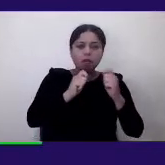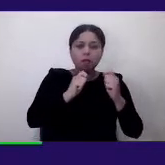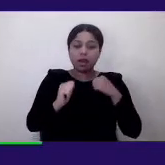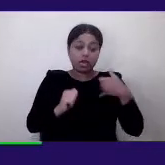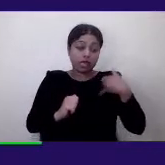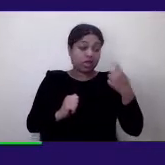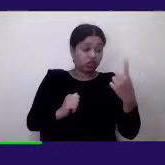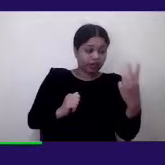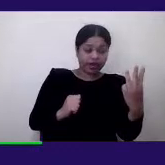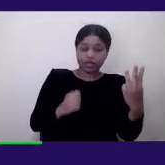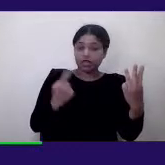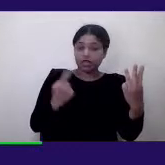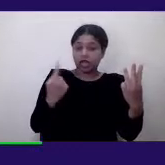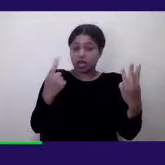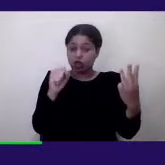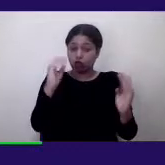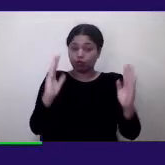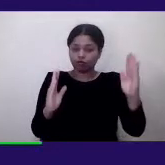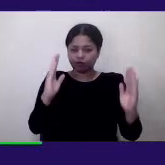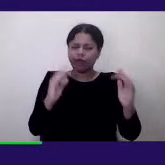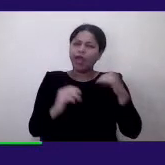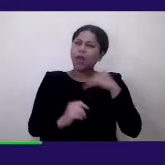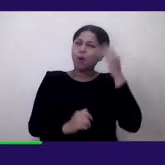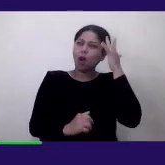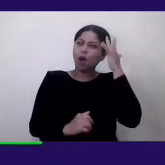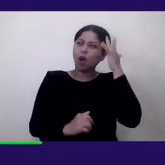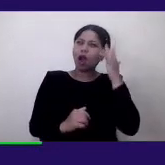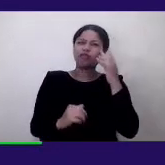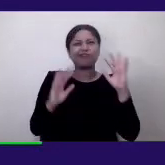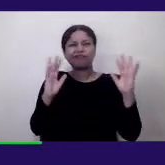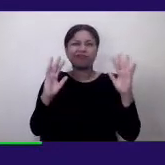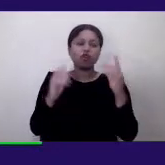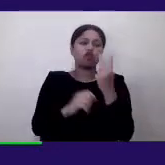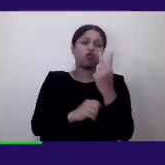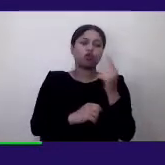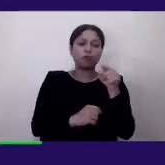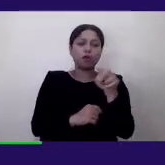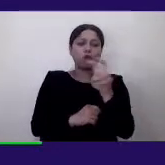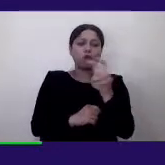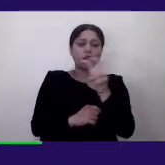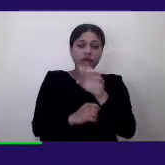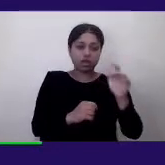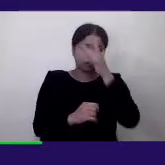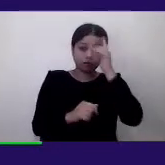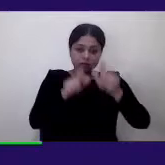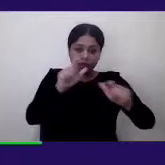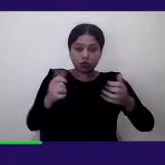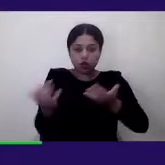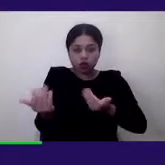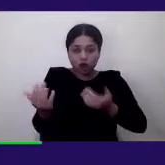young people. And let's look at these two results from the survey.